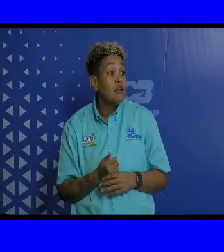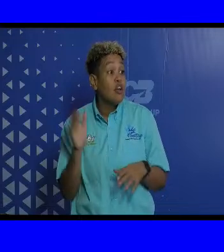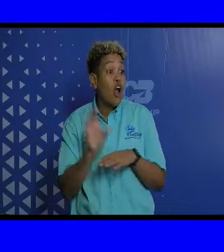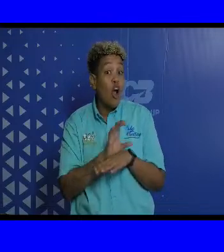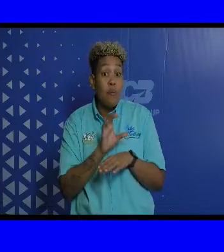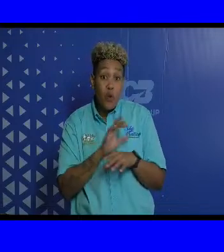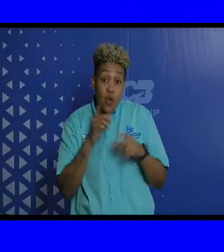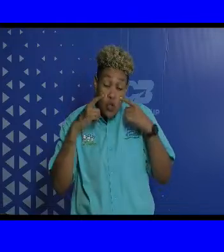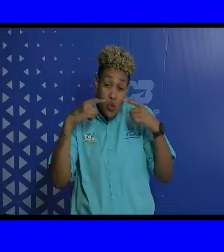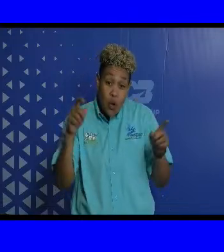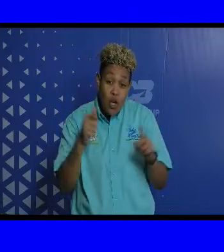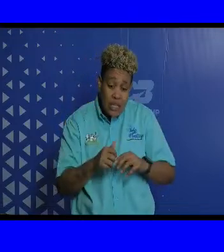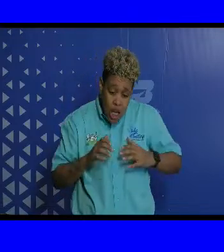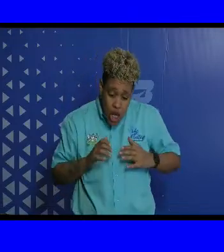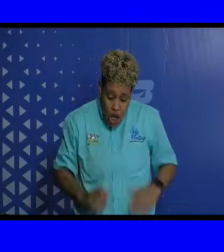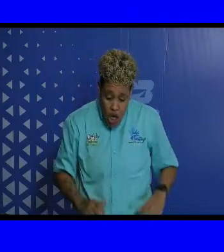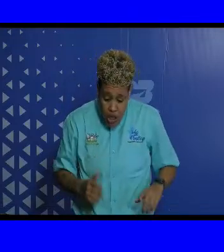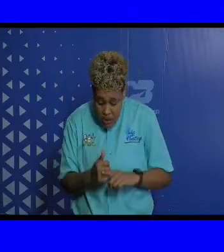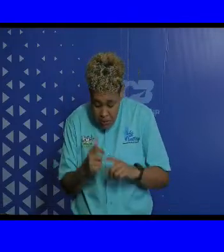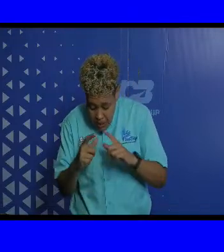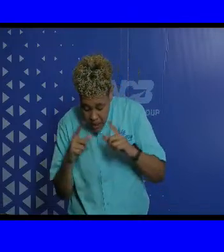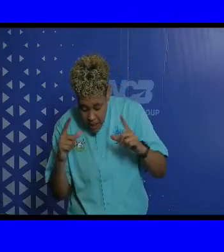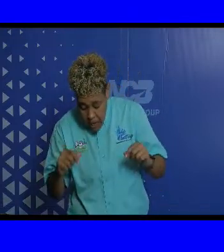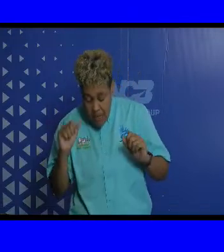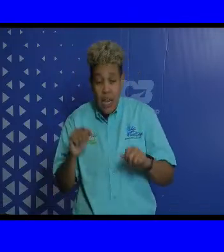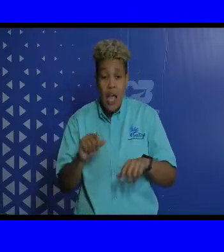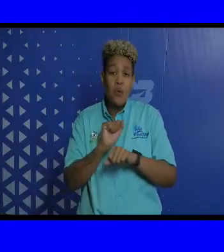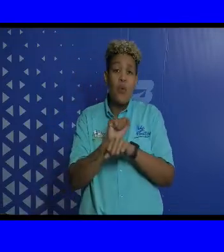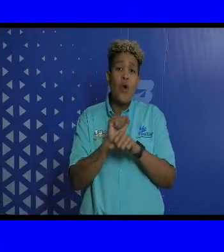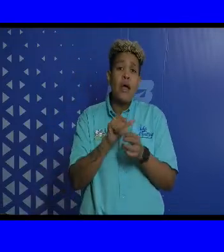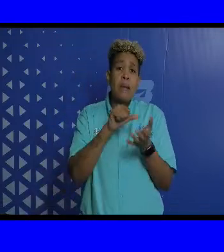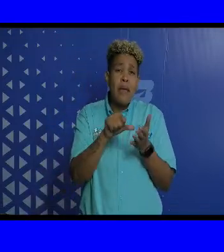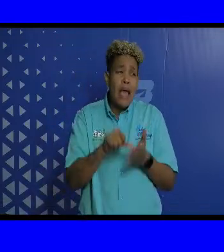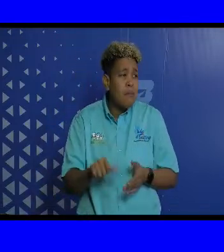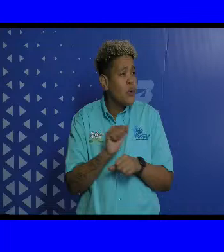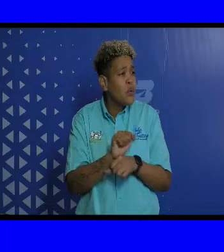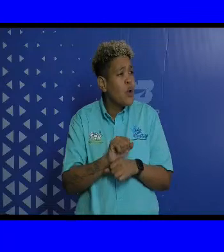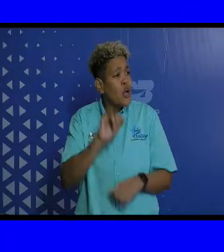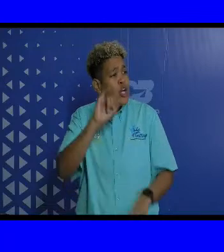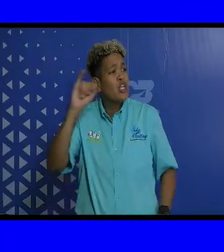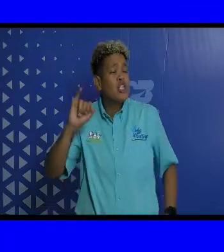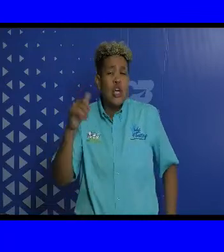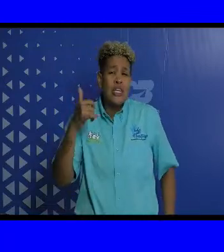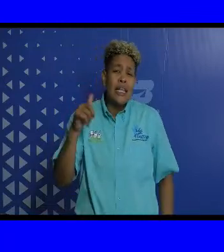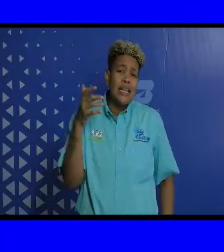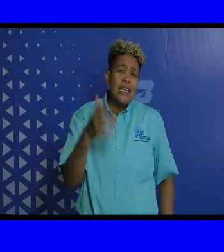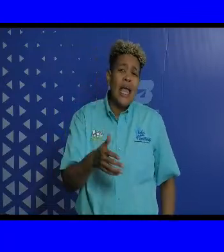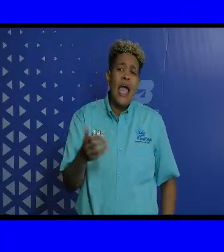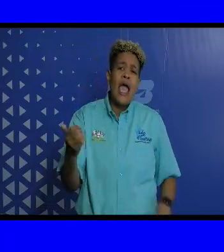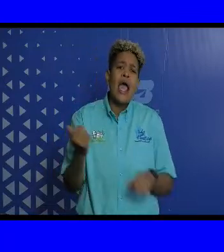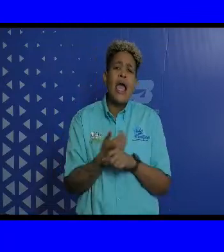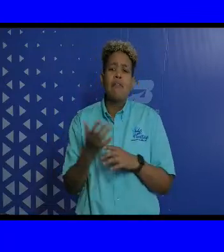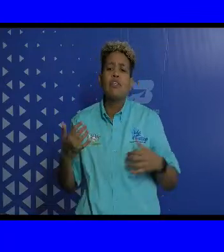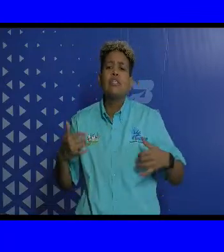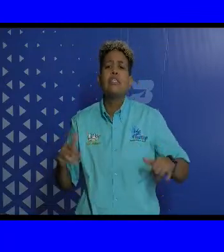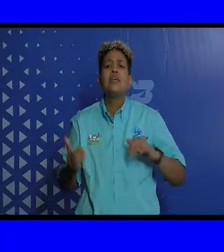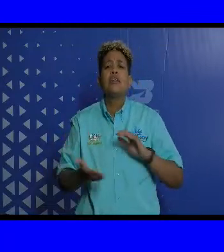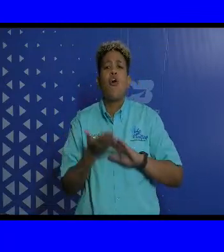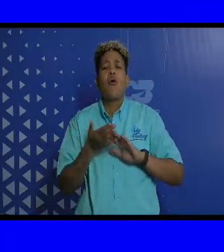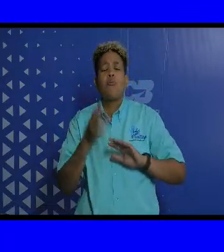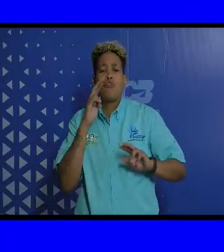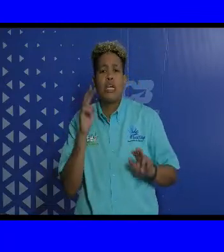computers work, customer cards can work, payments work, insurance is still there, everything continues to